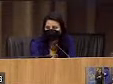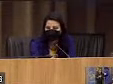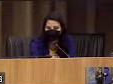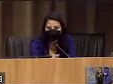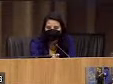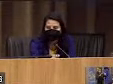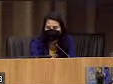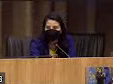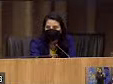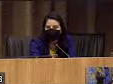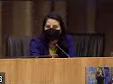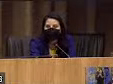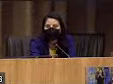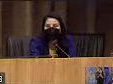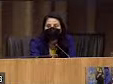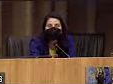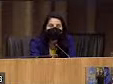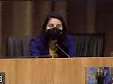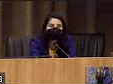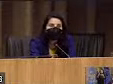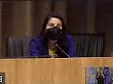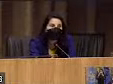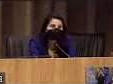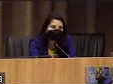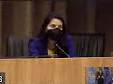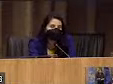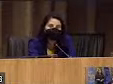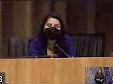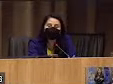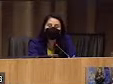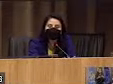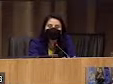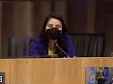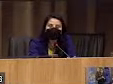same database. And the